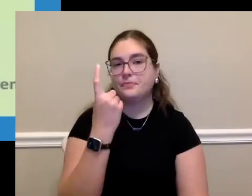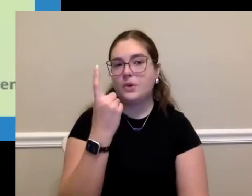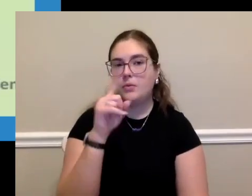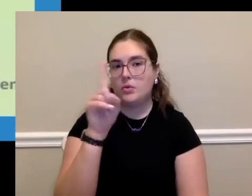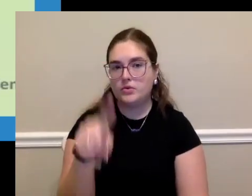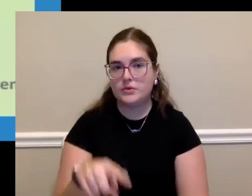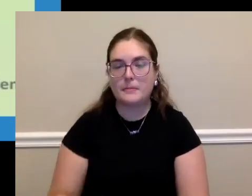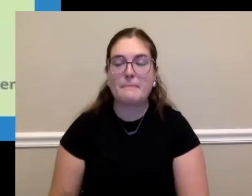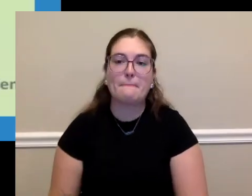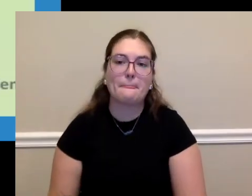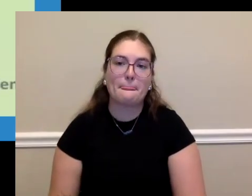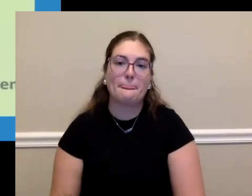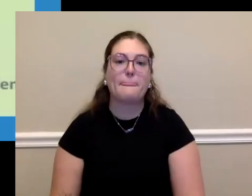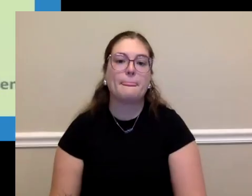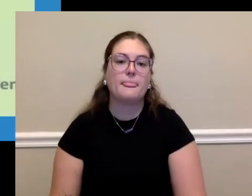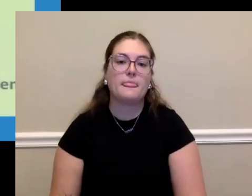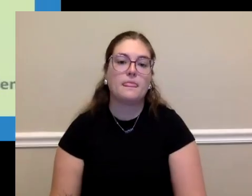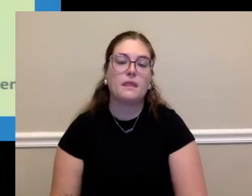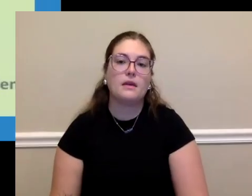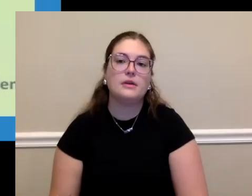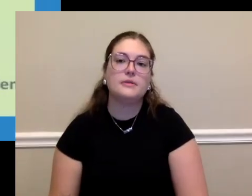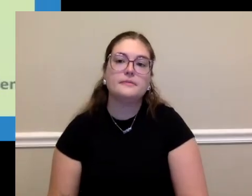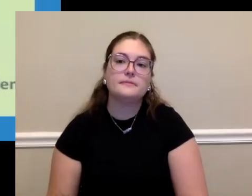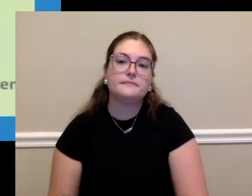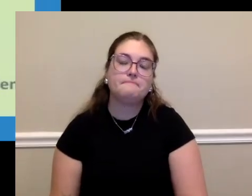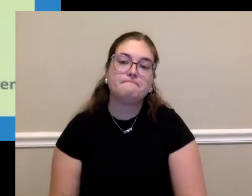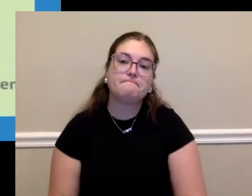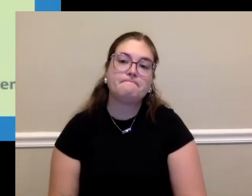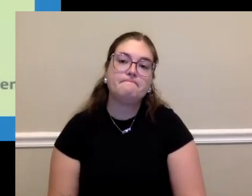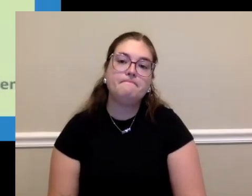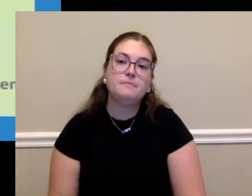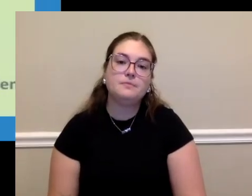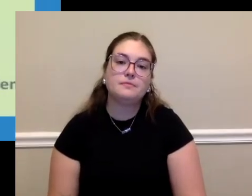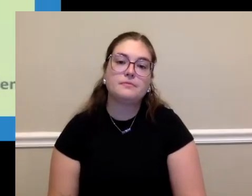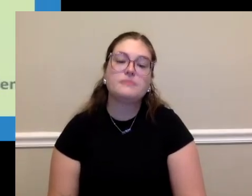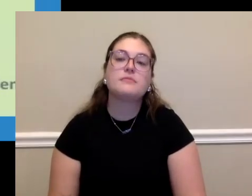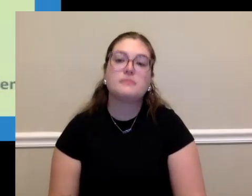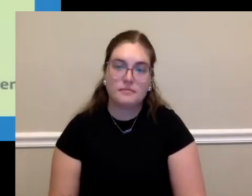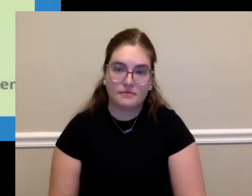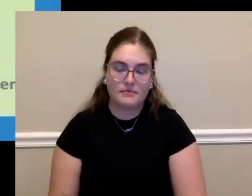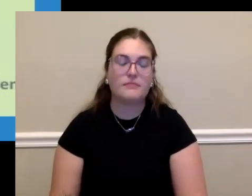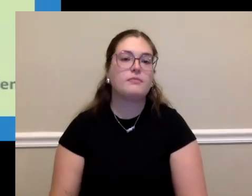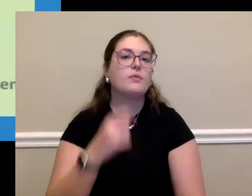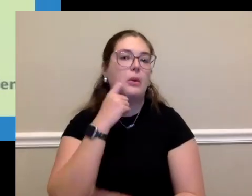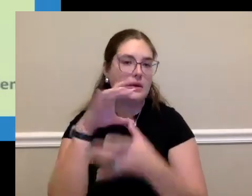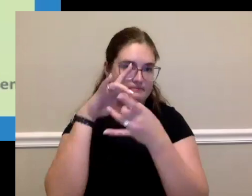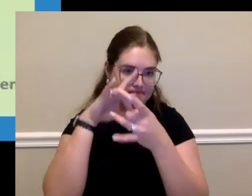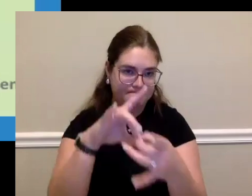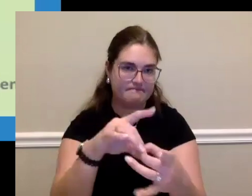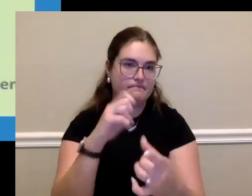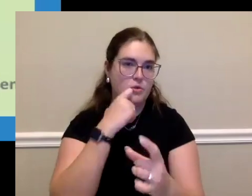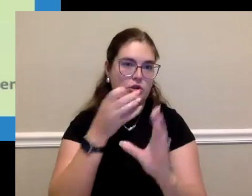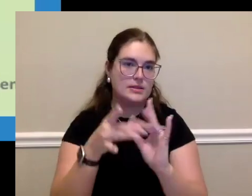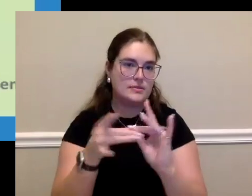question. Uh, oh, okay. So this goes along with what I just mentioned, okay? And I Mhm. think this is a